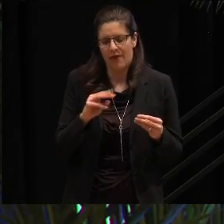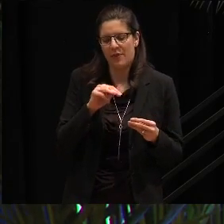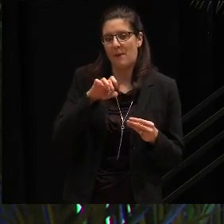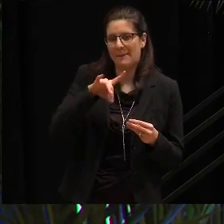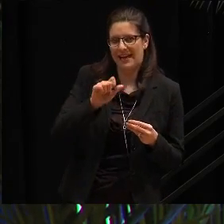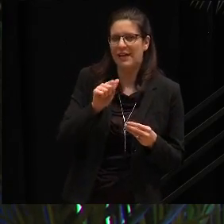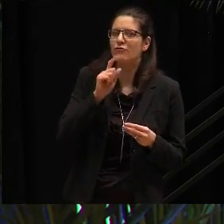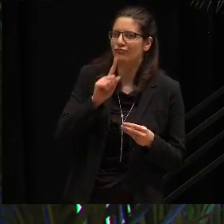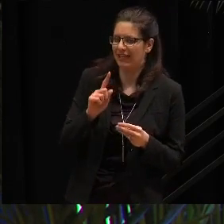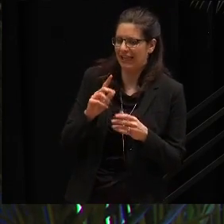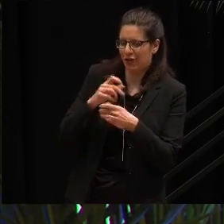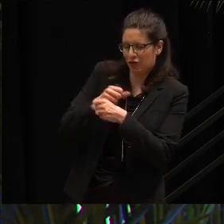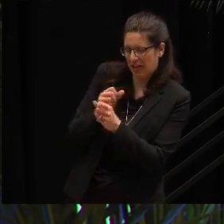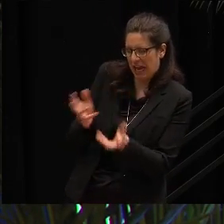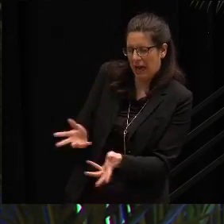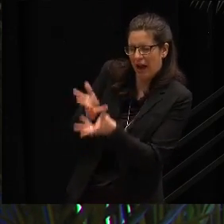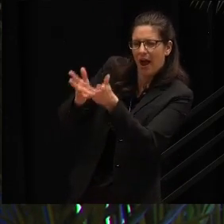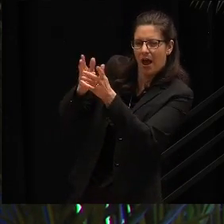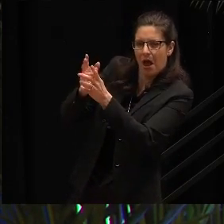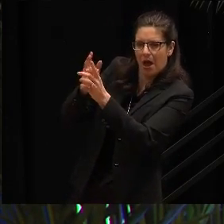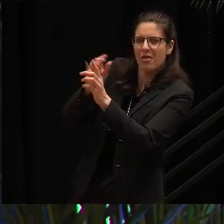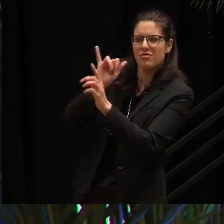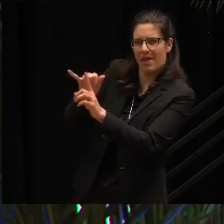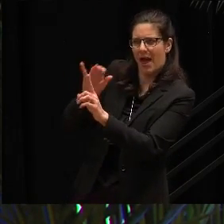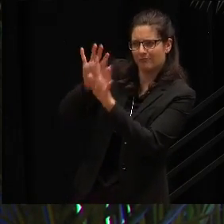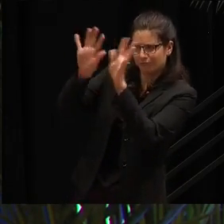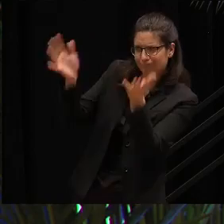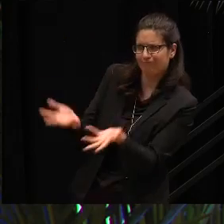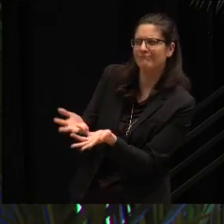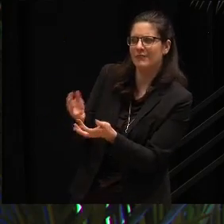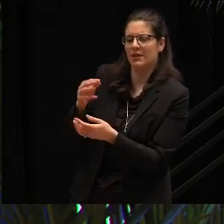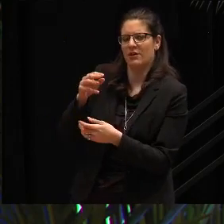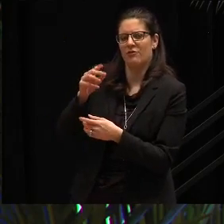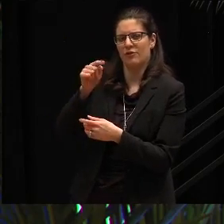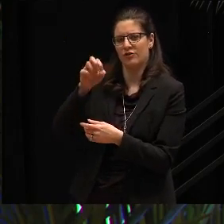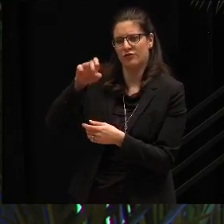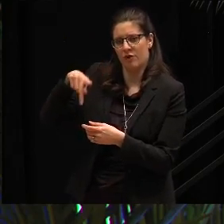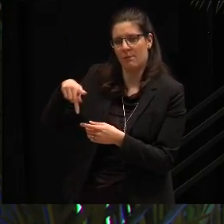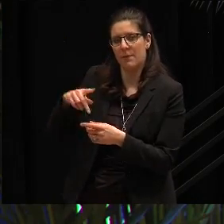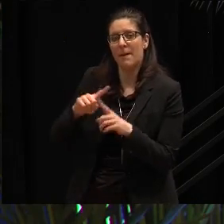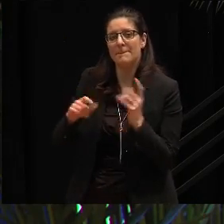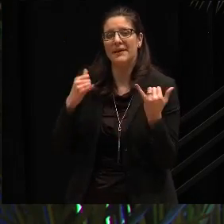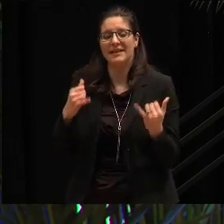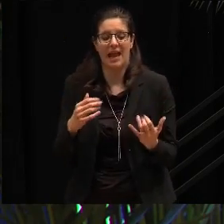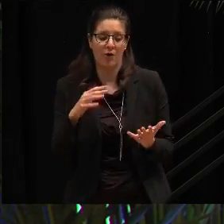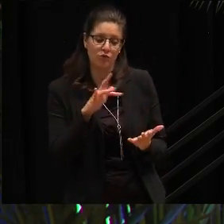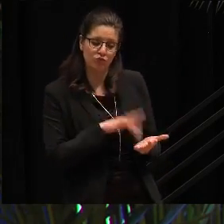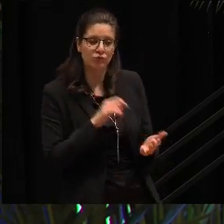instance, and that his response now to use them as a foil